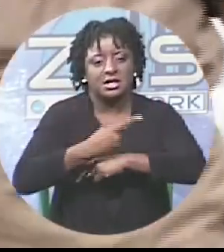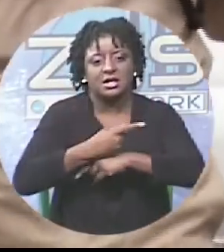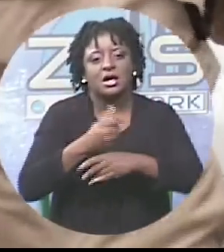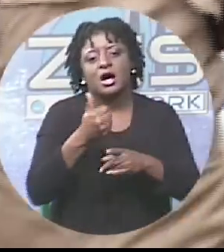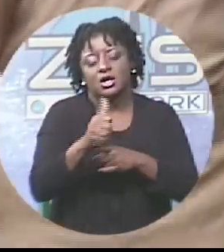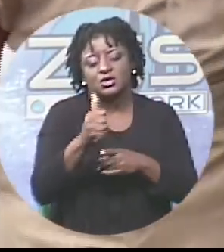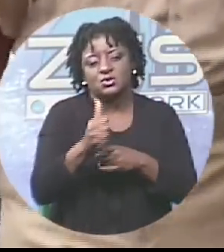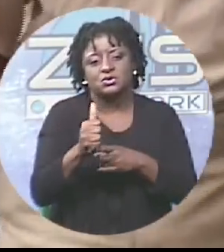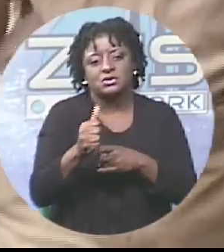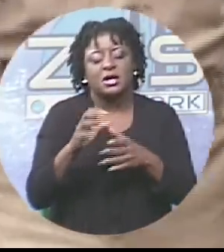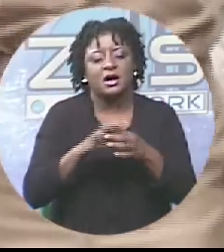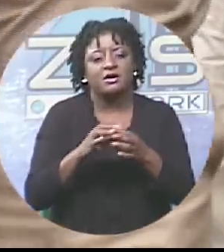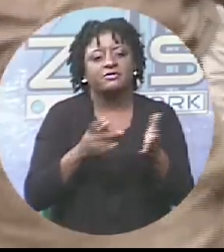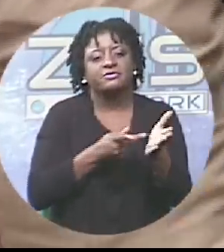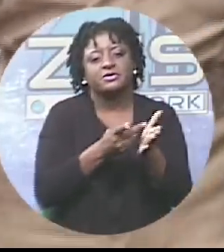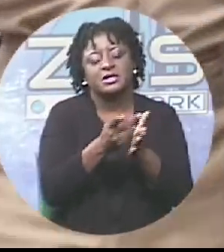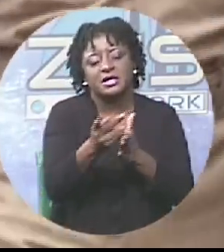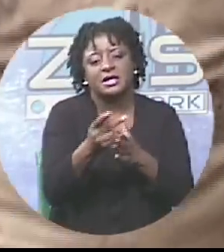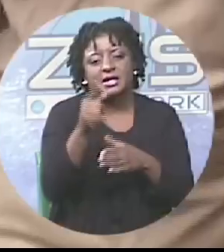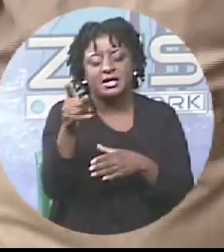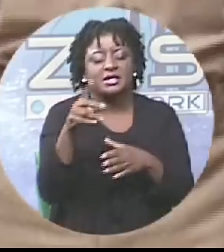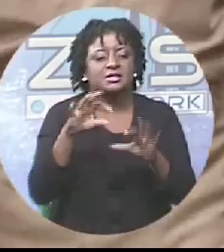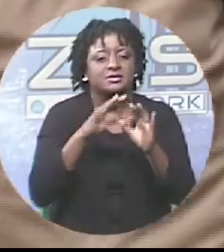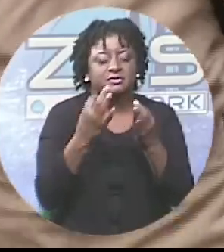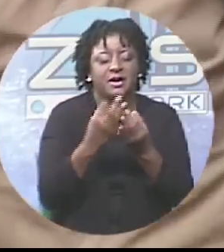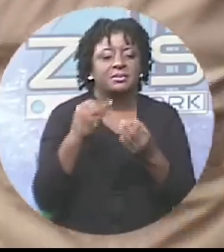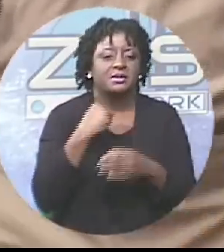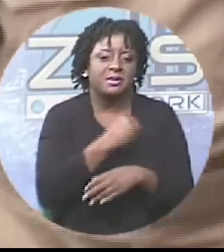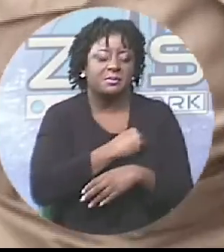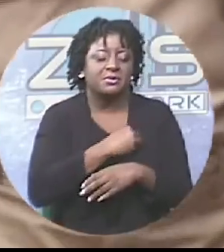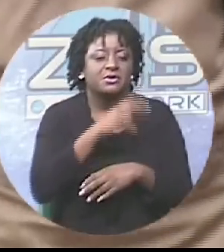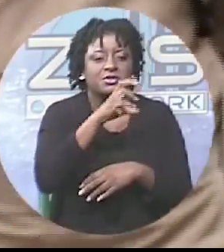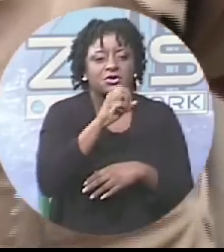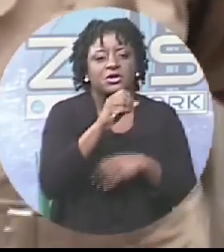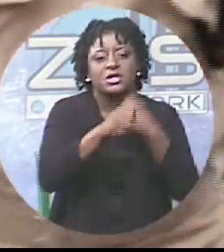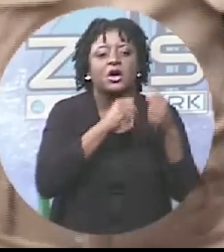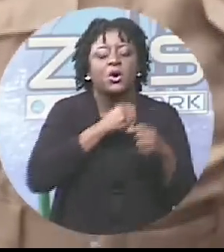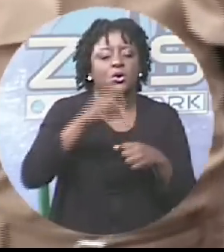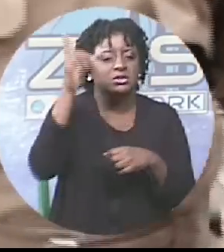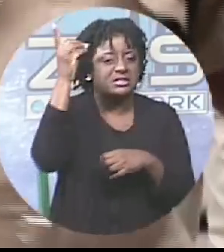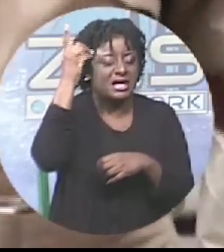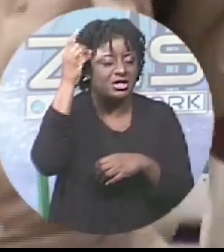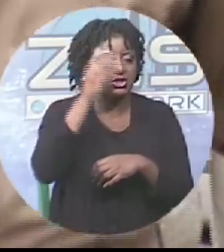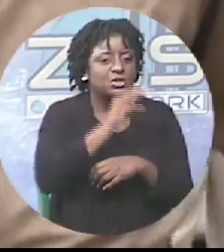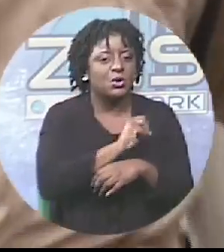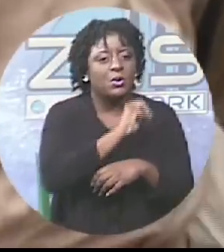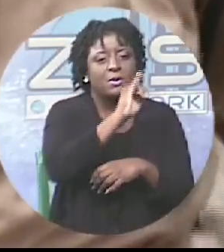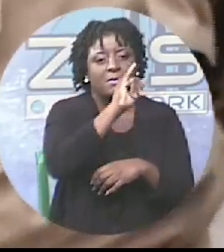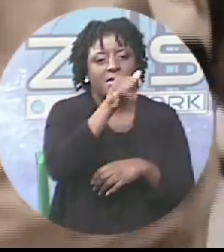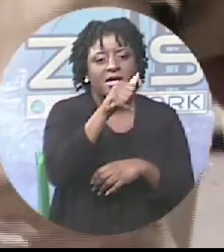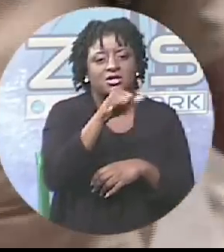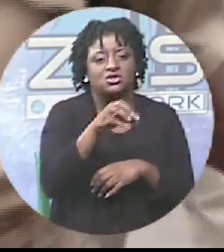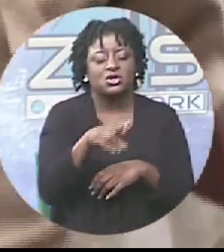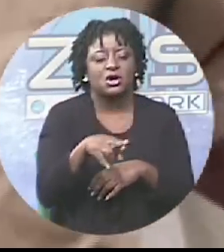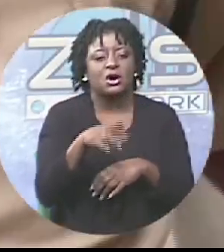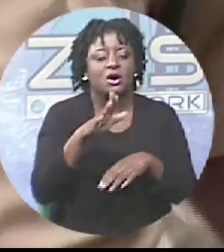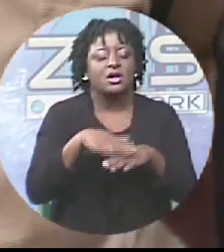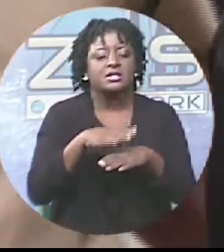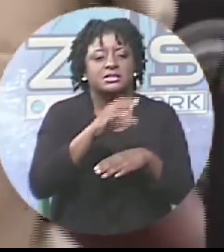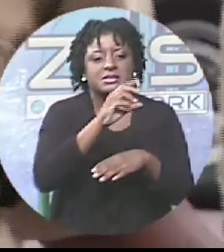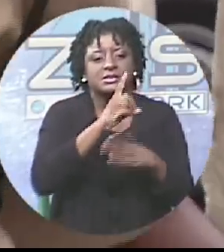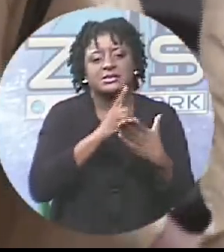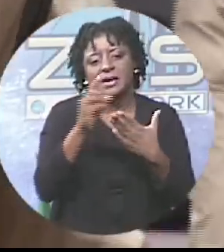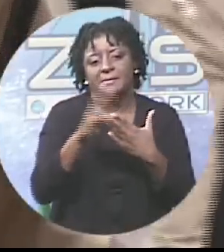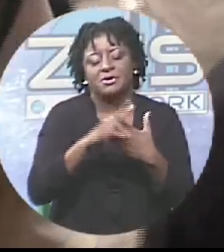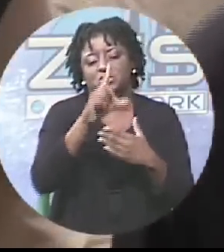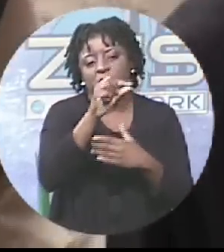fatally stabbing his relative, 30-year-old D'Angelo Major, back on December 29th. Police say Major and Newton were